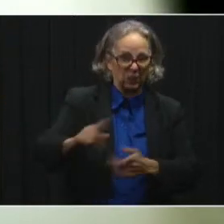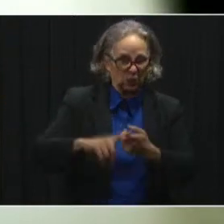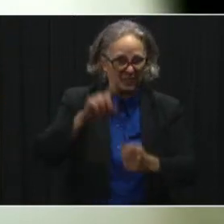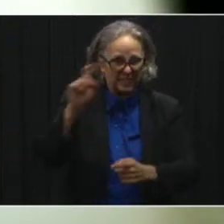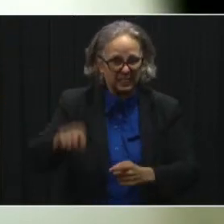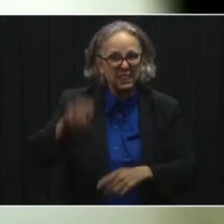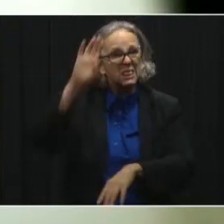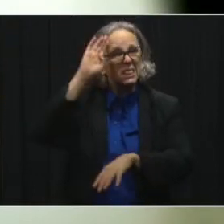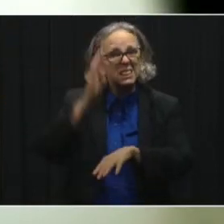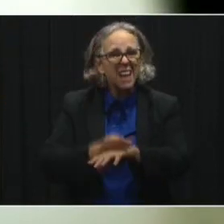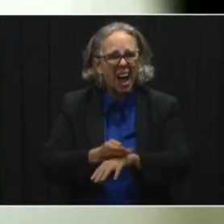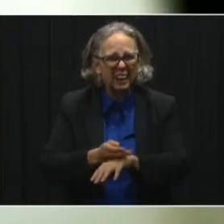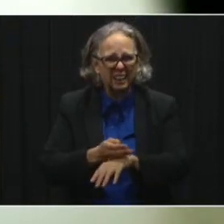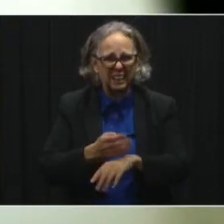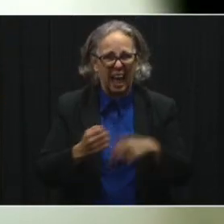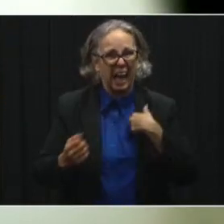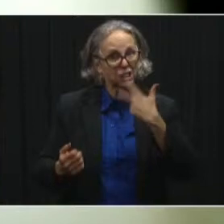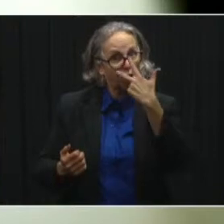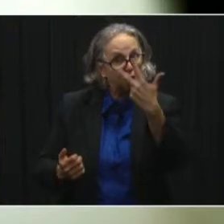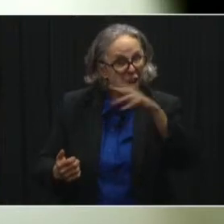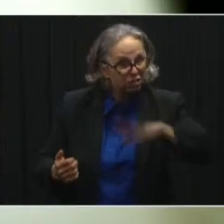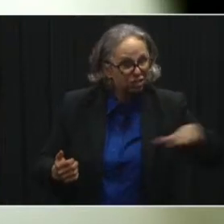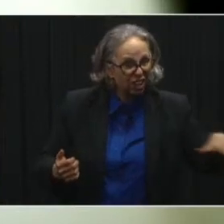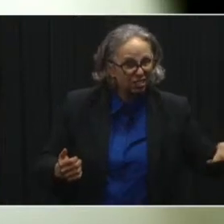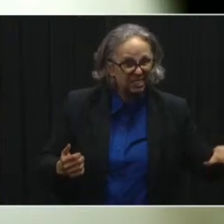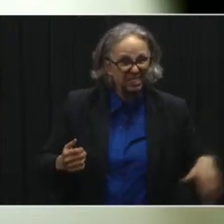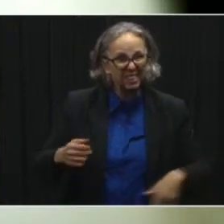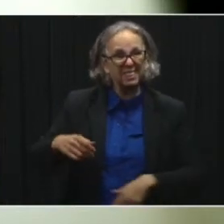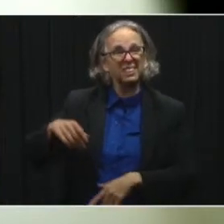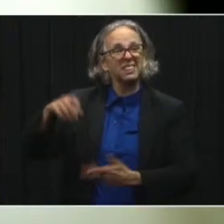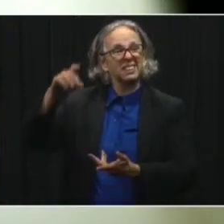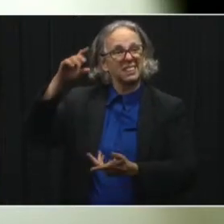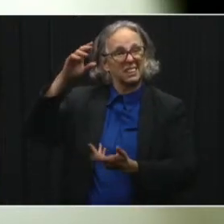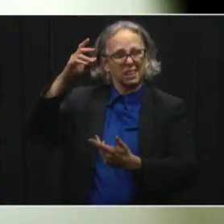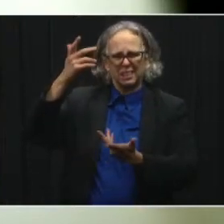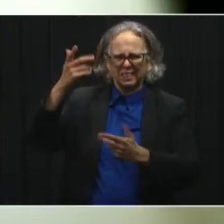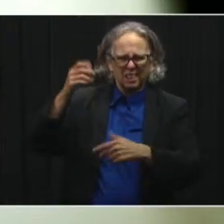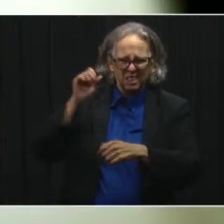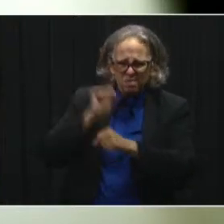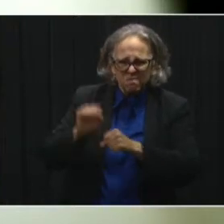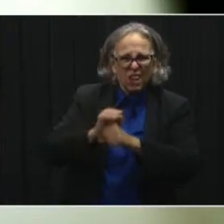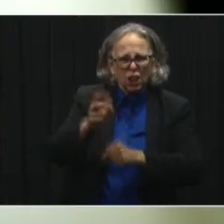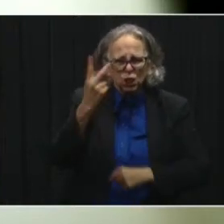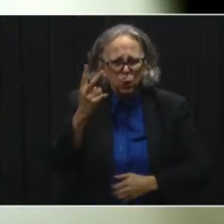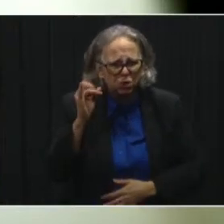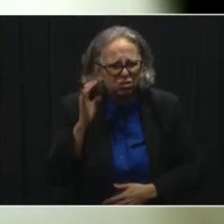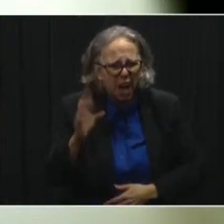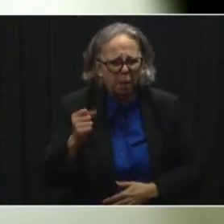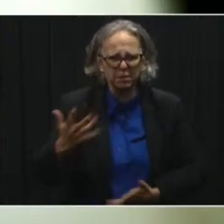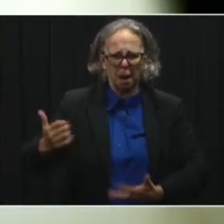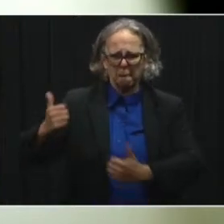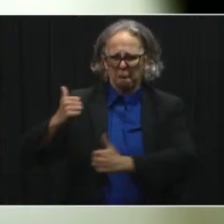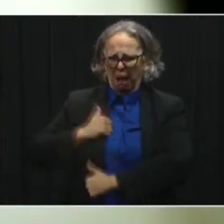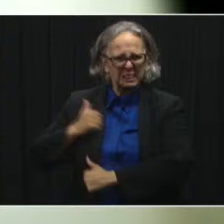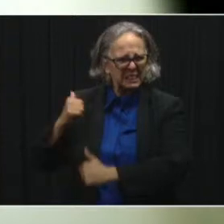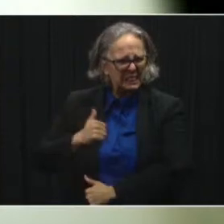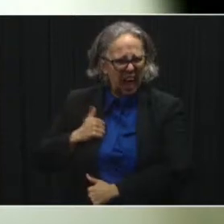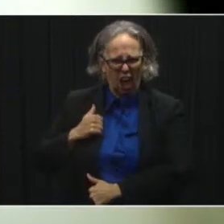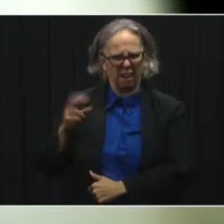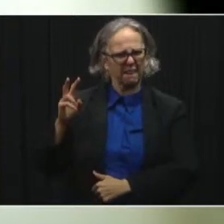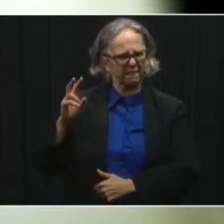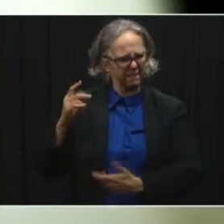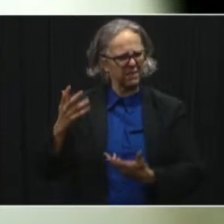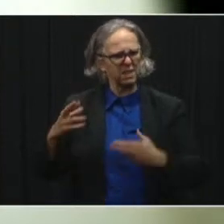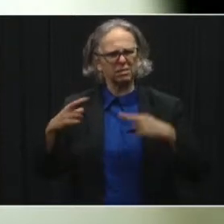jobs to keep his family supported, and a veteran of the U.S. military, had died from COVID that morning. This father had called